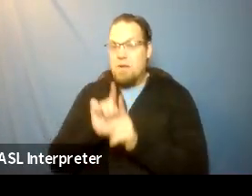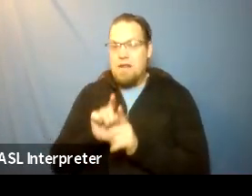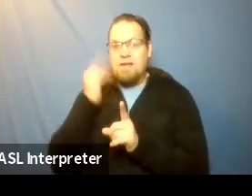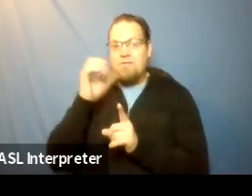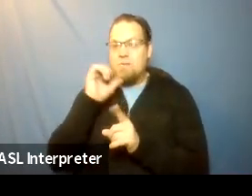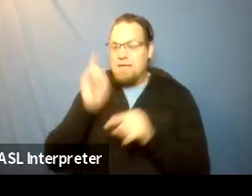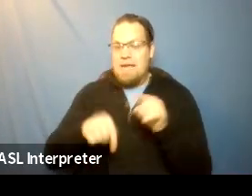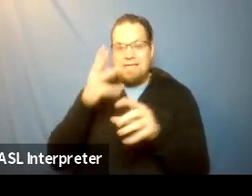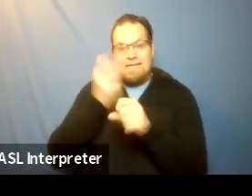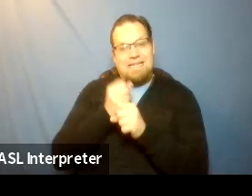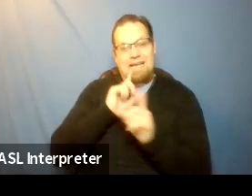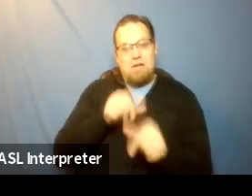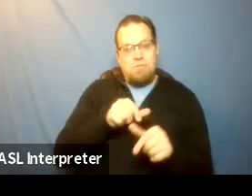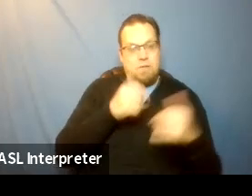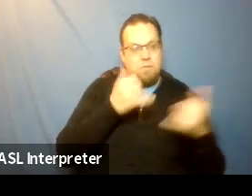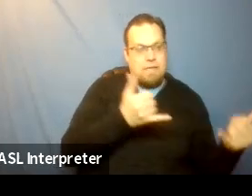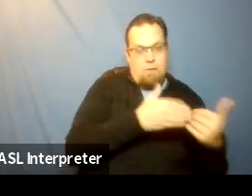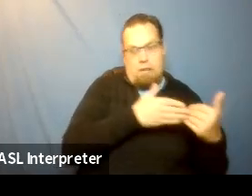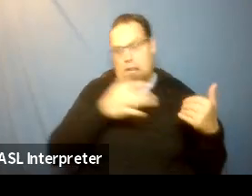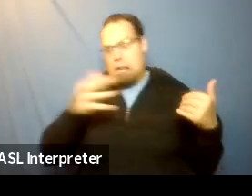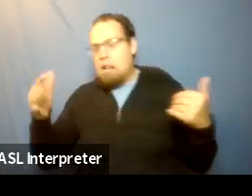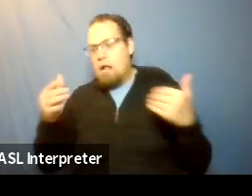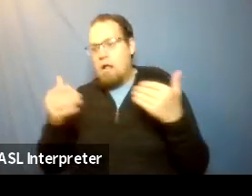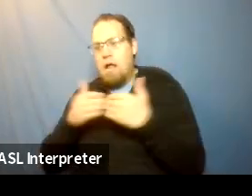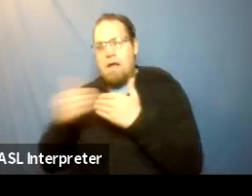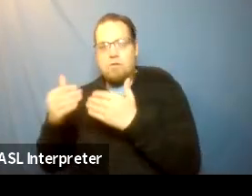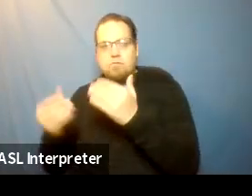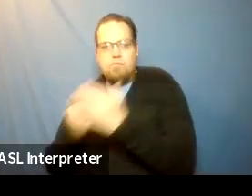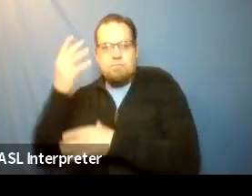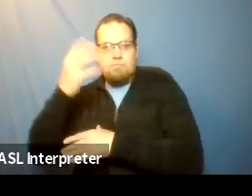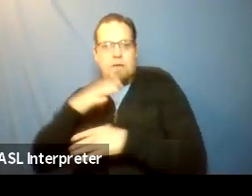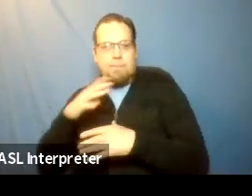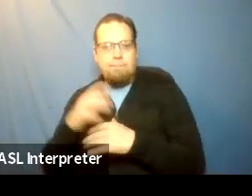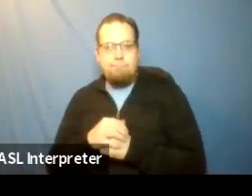between now and when we get back from spring break.